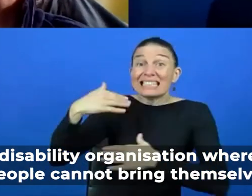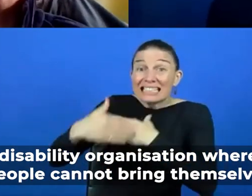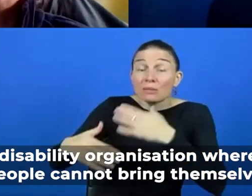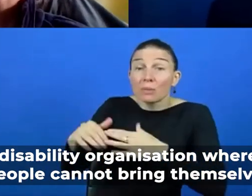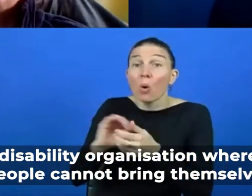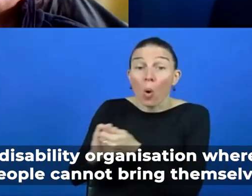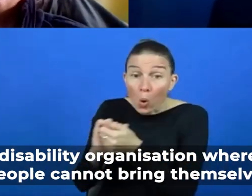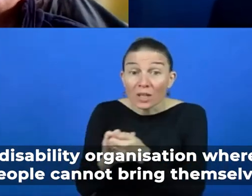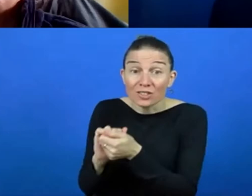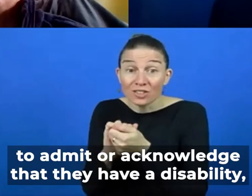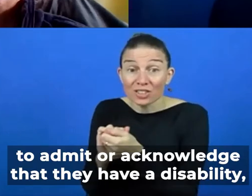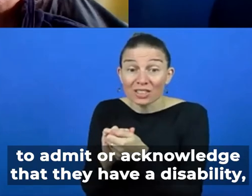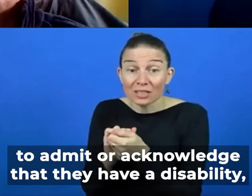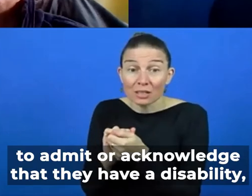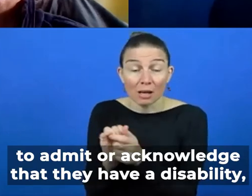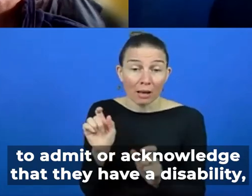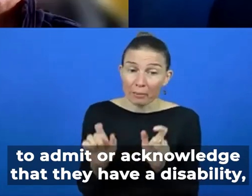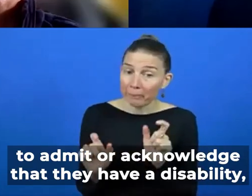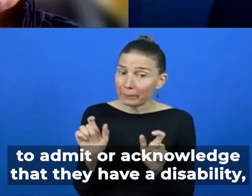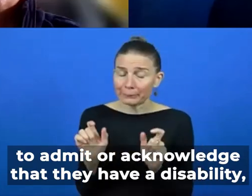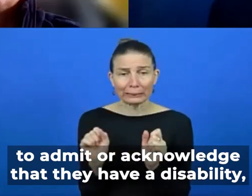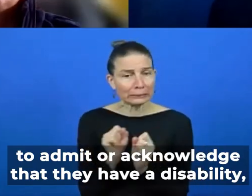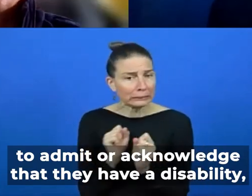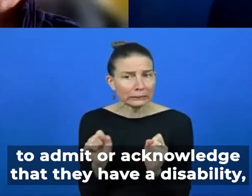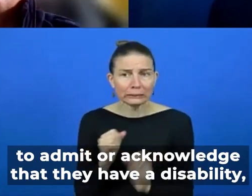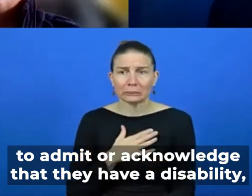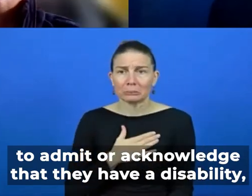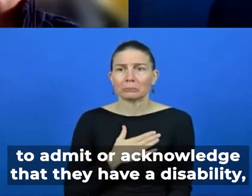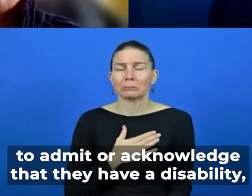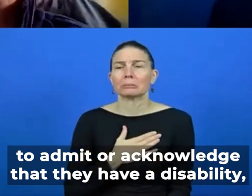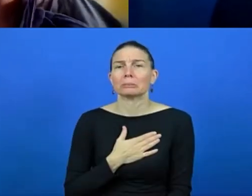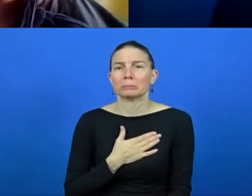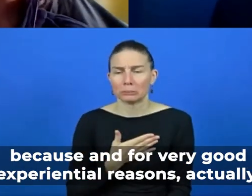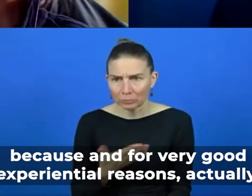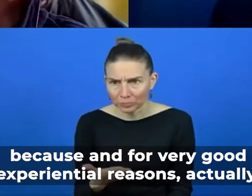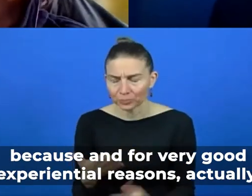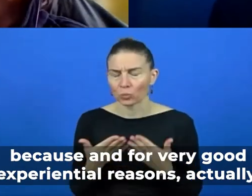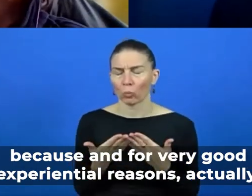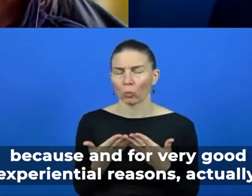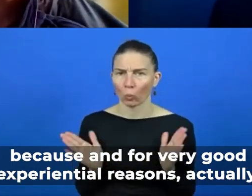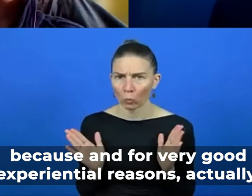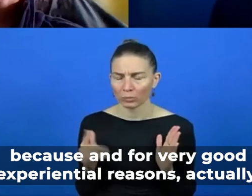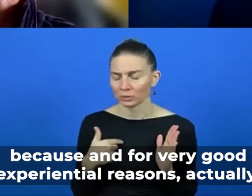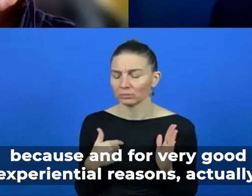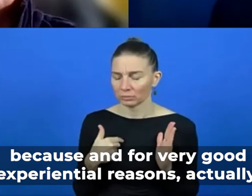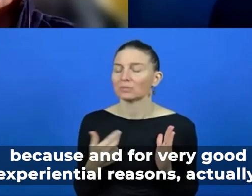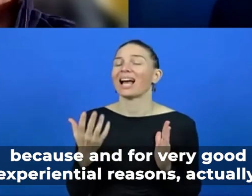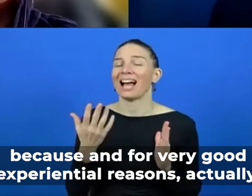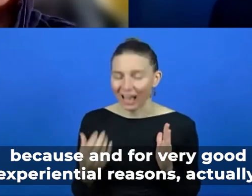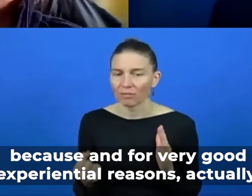people cannot bring themselves to admit or acknowledge that they have a disability because, and with a very